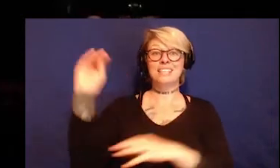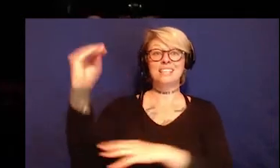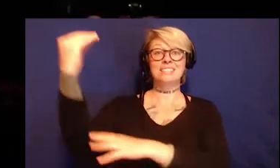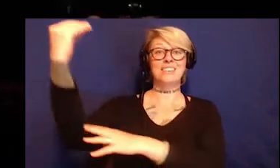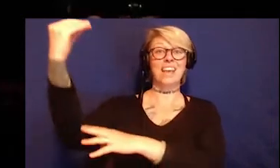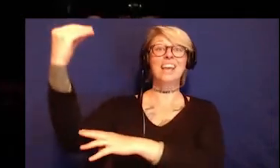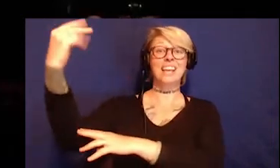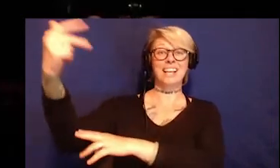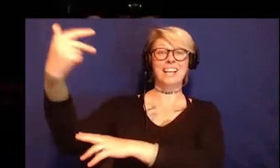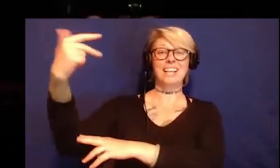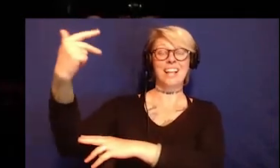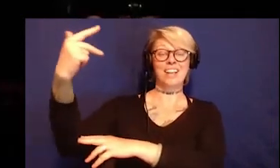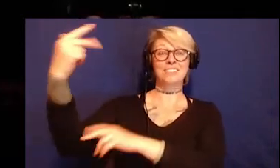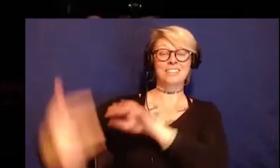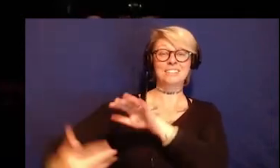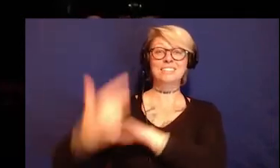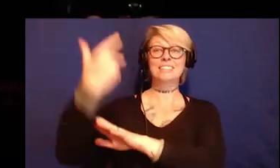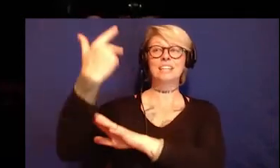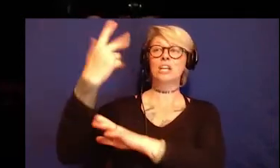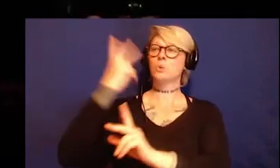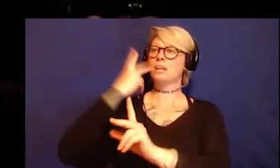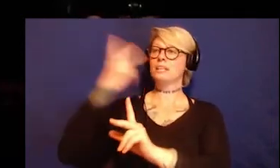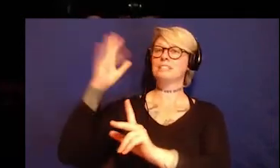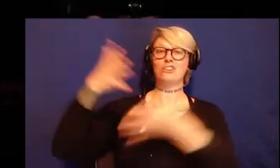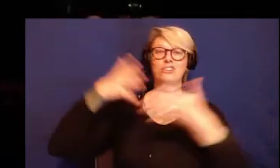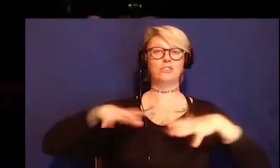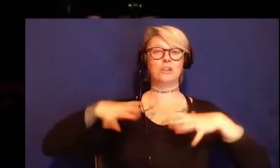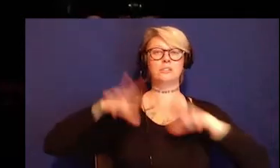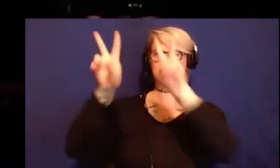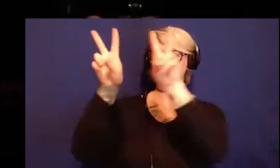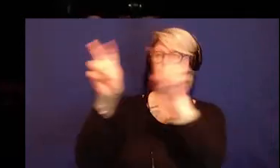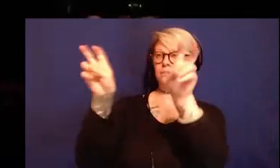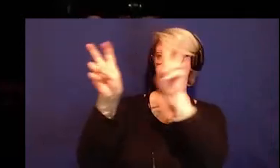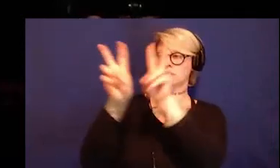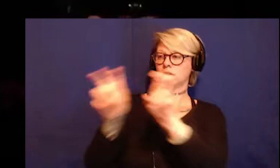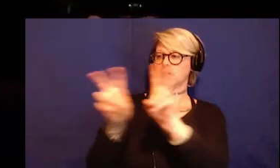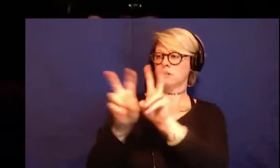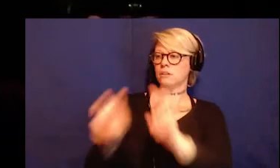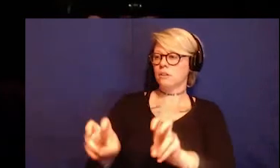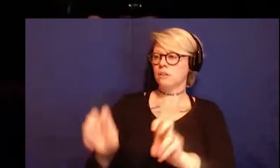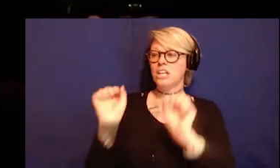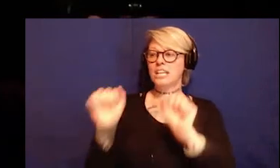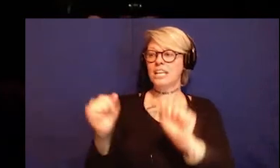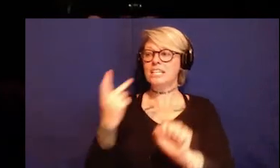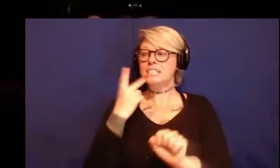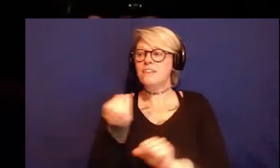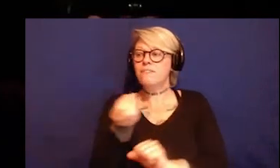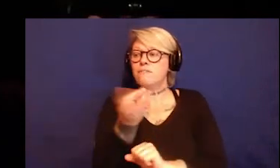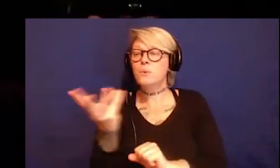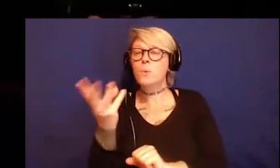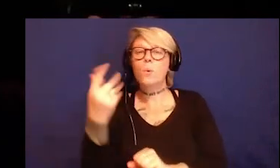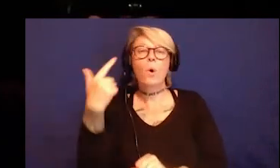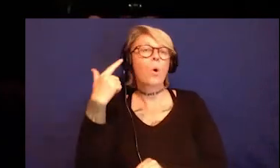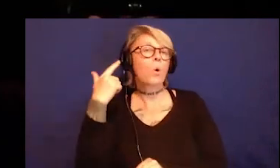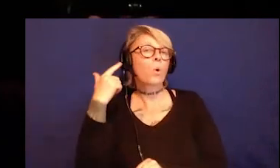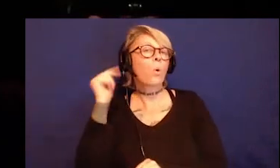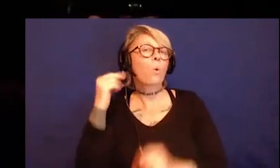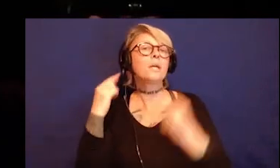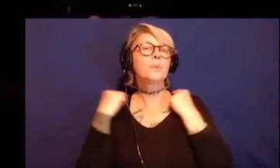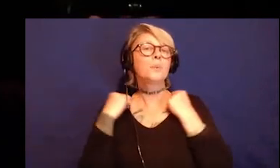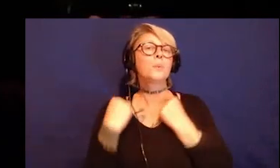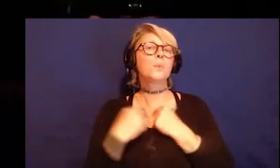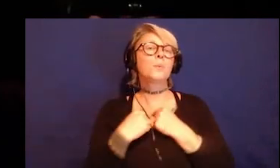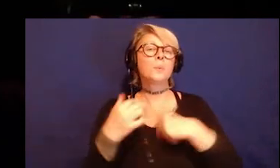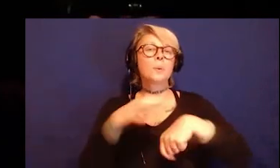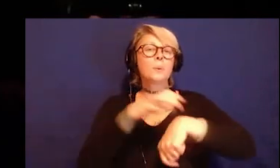of her wedding dress. The bride is also wearing a few gold pieces of jewelry around her wrists and neck. Her makeup